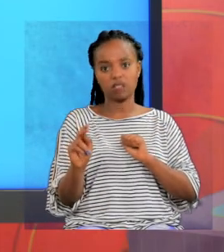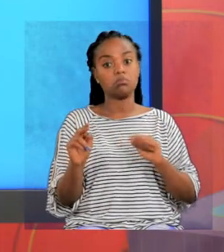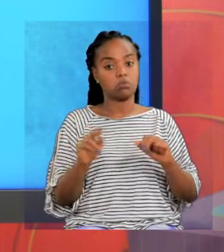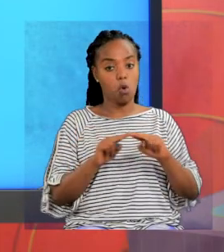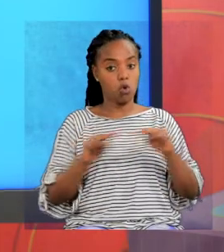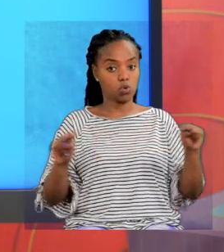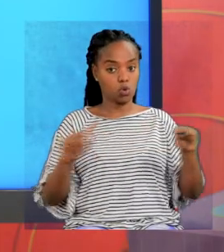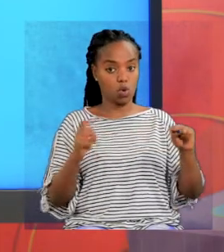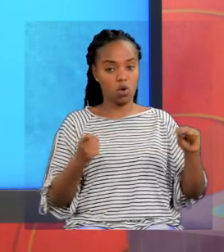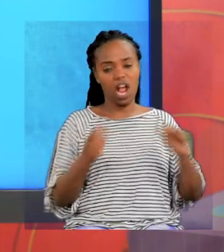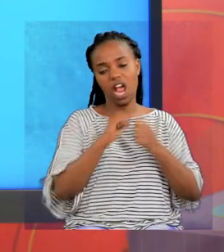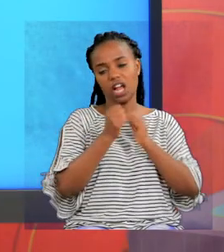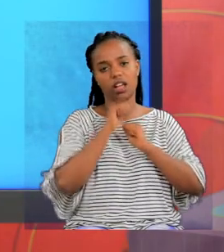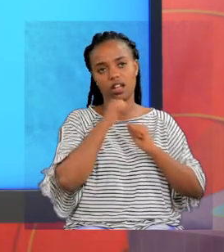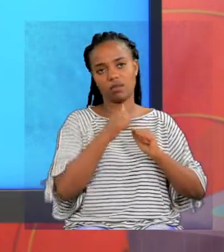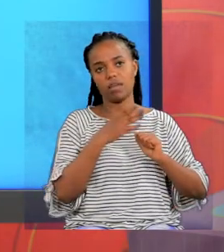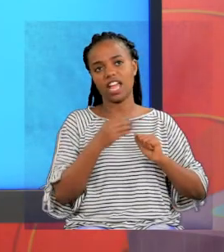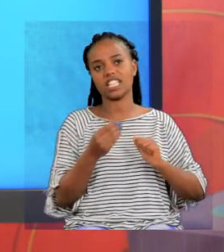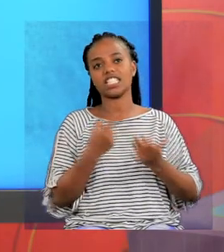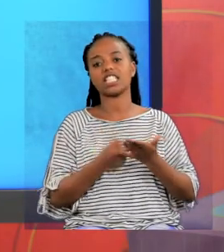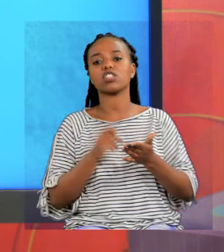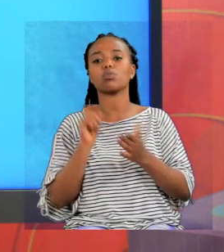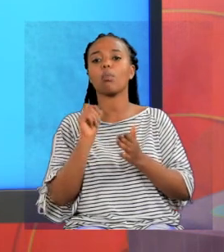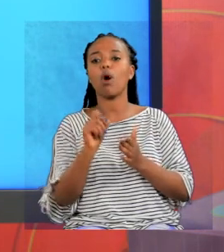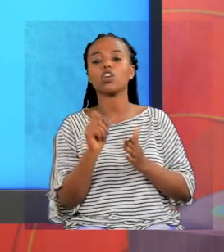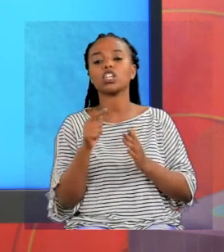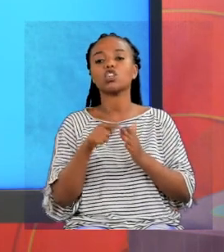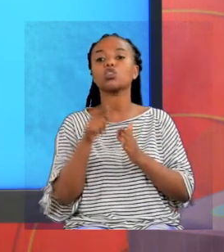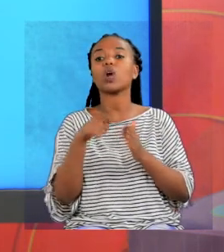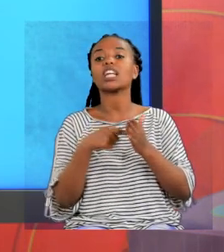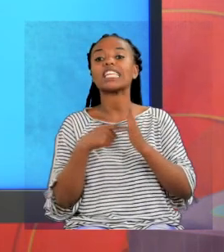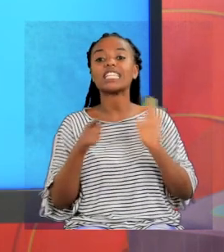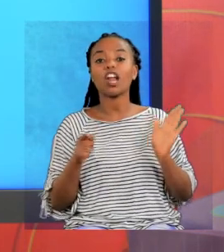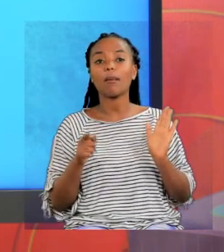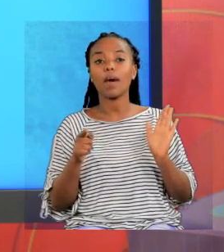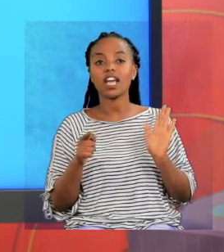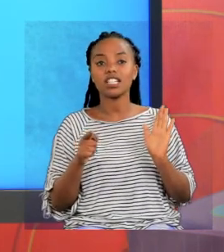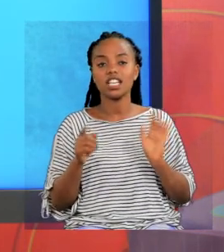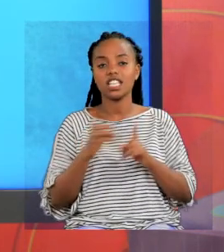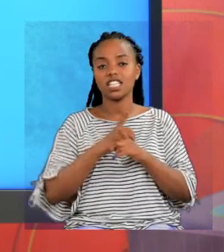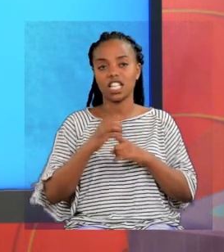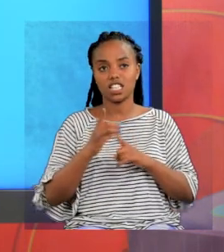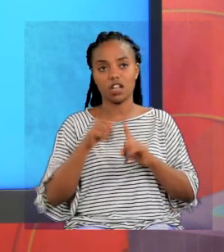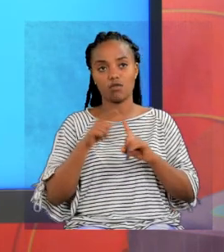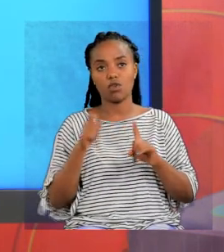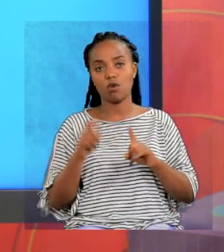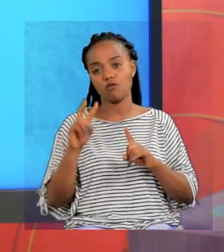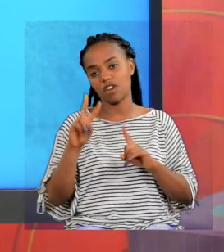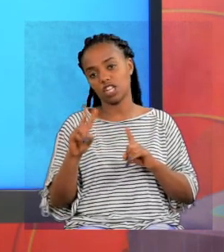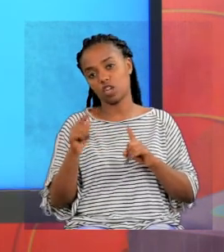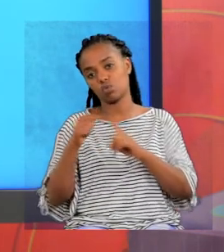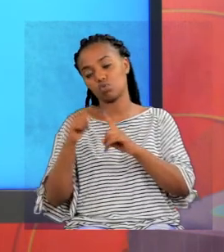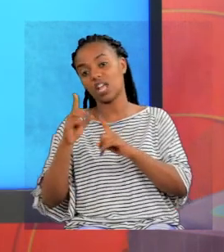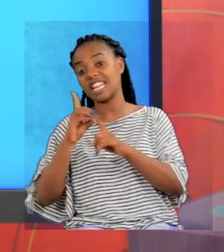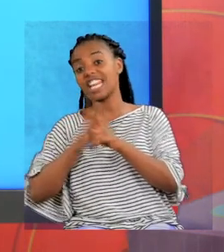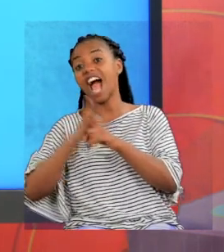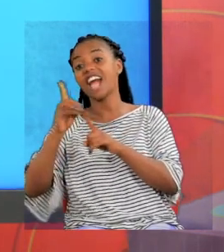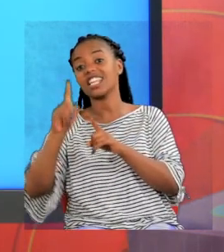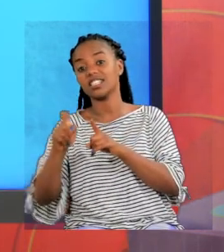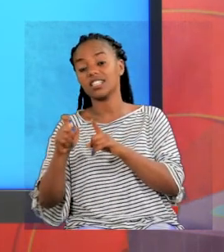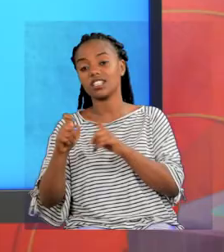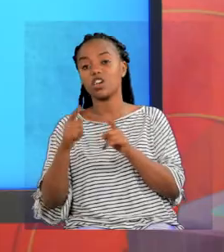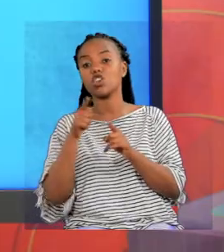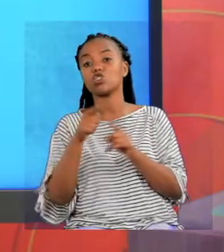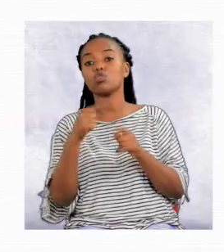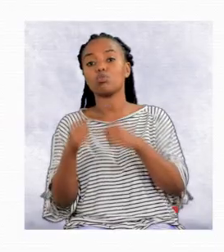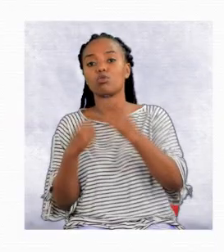horizontal, and this point, you can determine this point. The distance from vertex to directrix is p, so you move